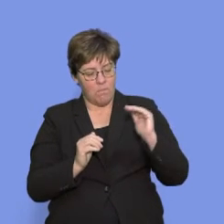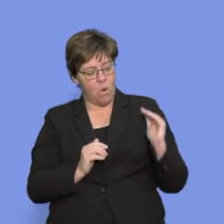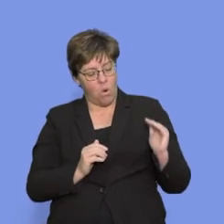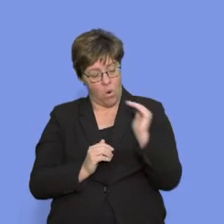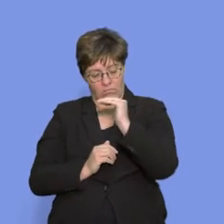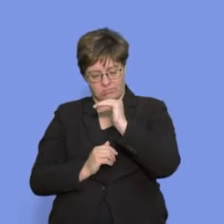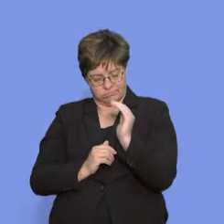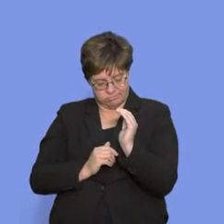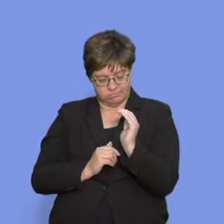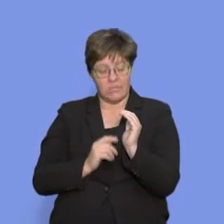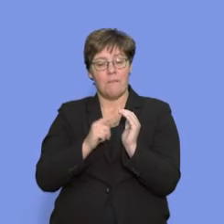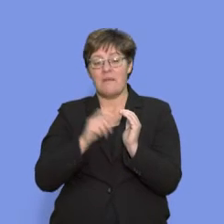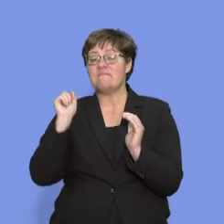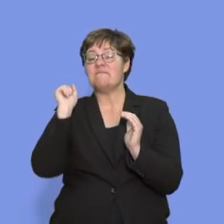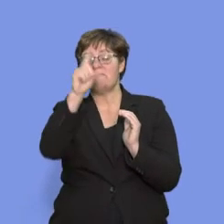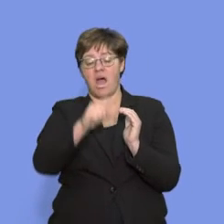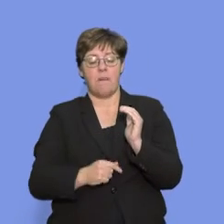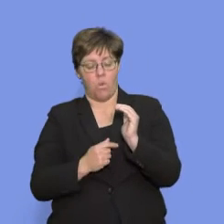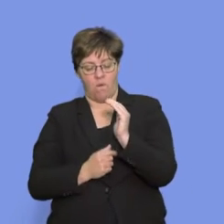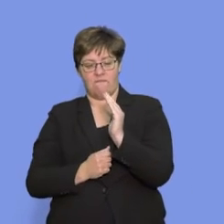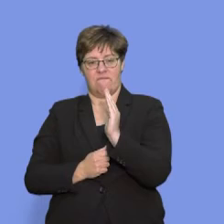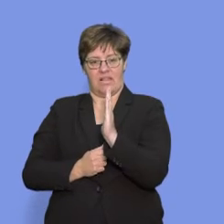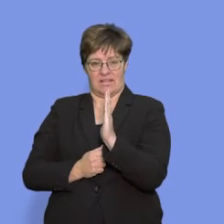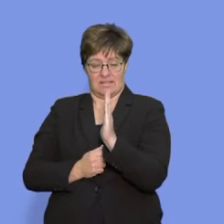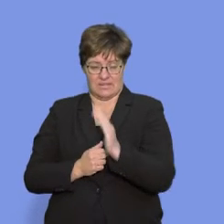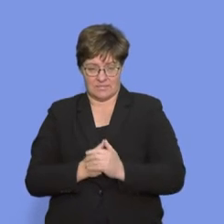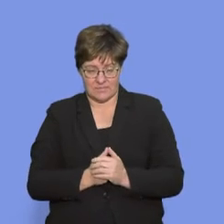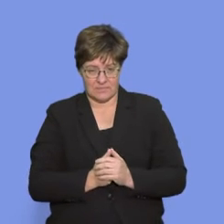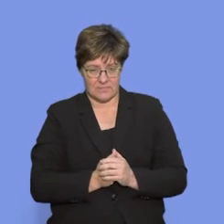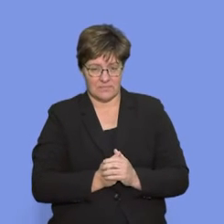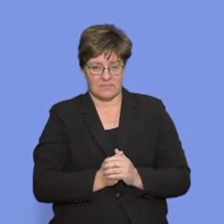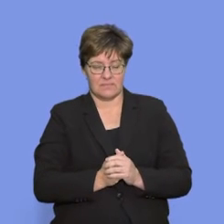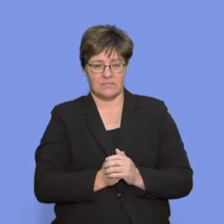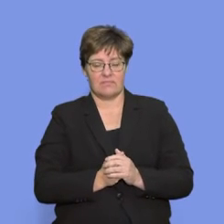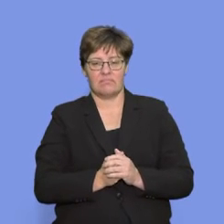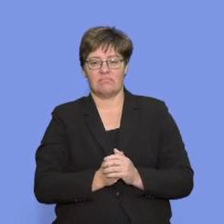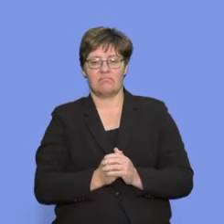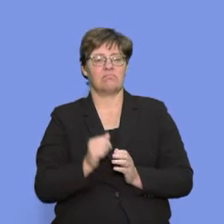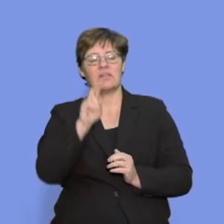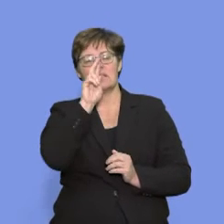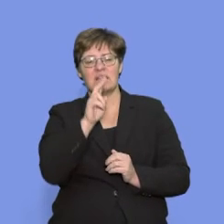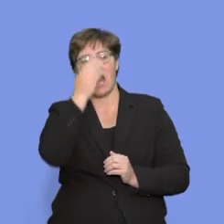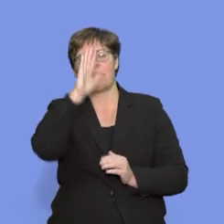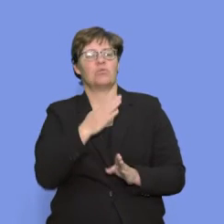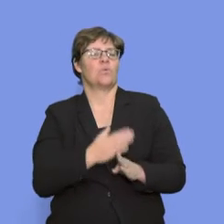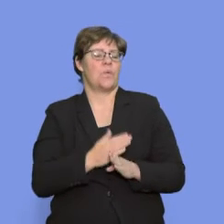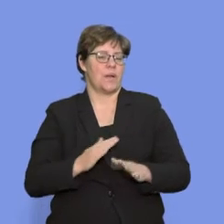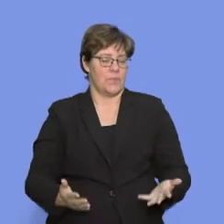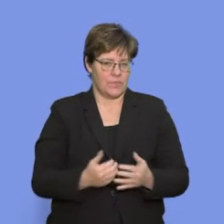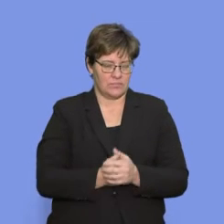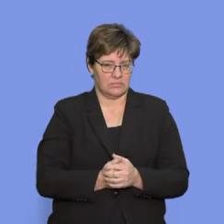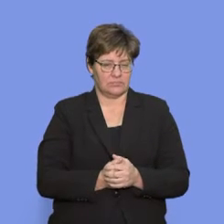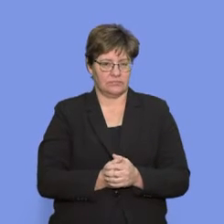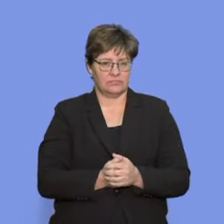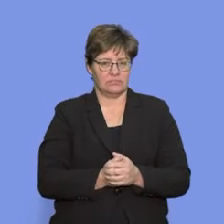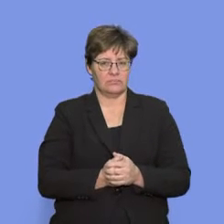lens, and with a distant object, you need a flatter lens. Let's have a look how accommodation works. It always works with